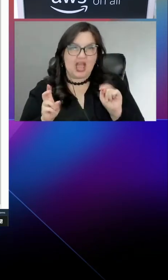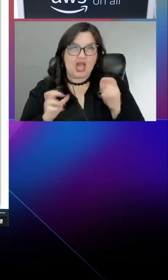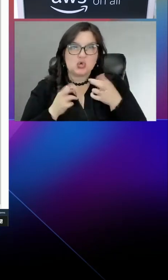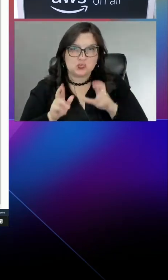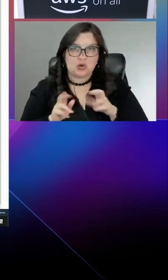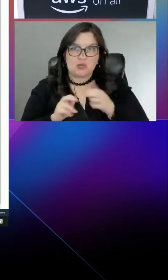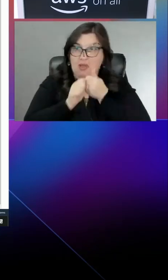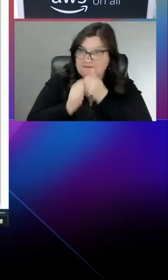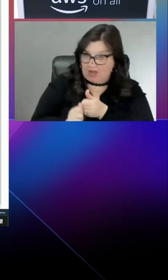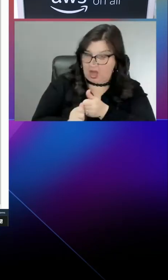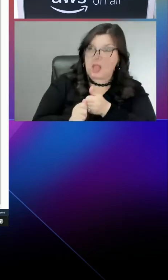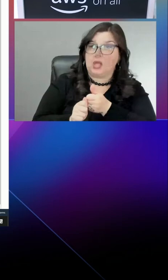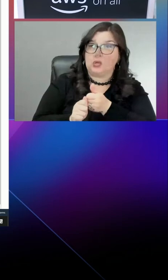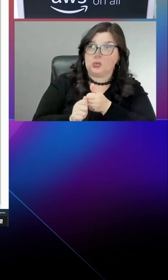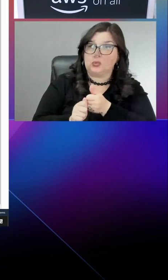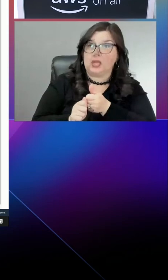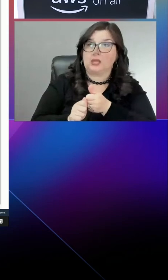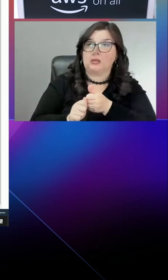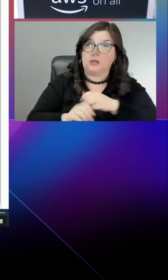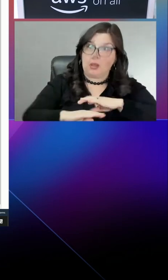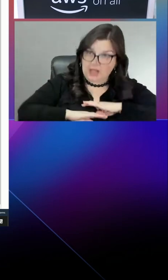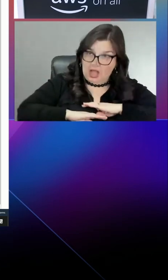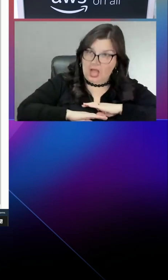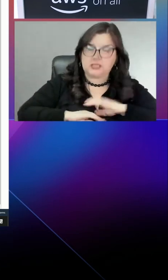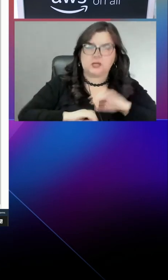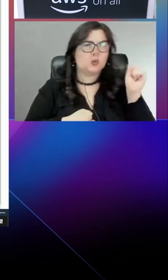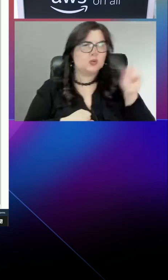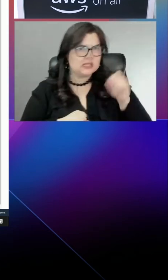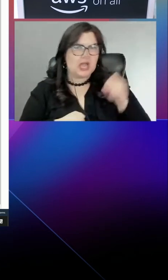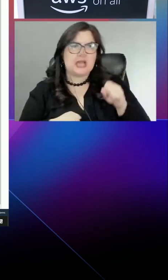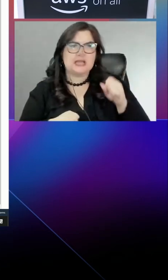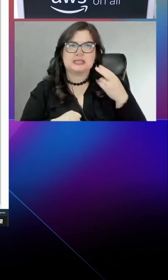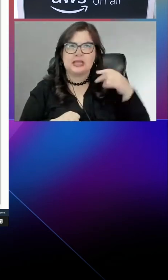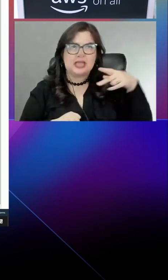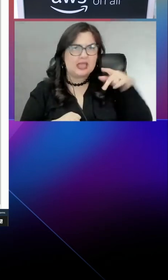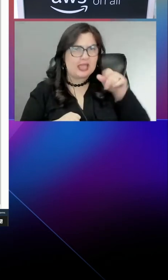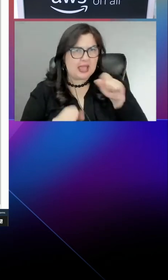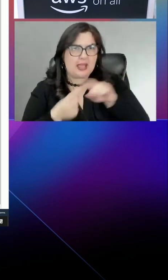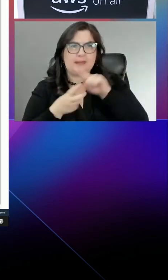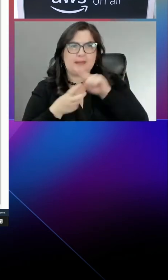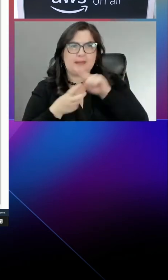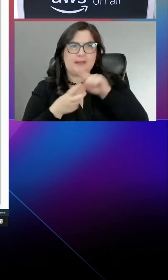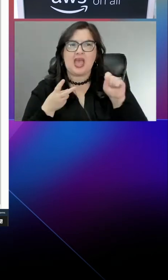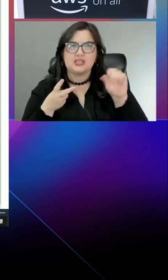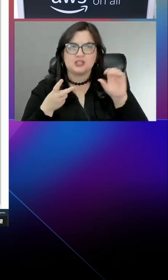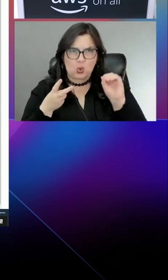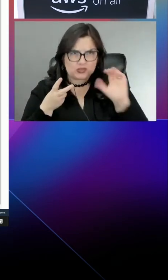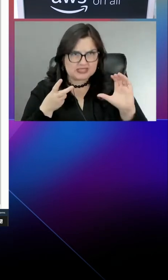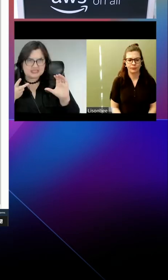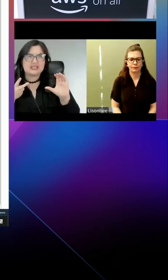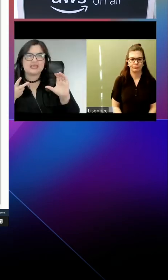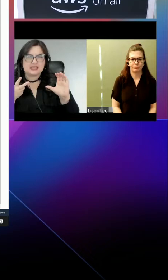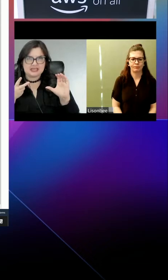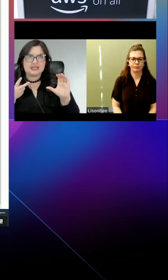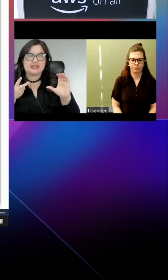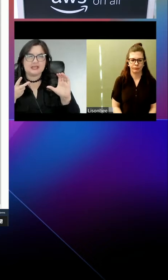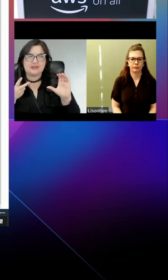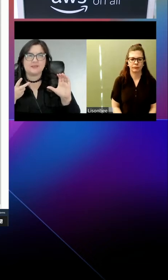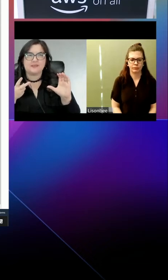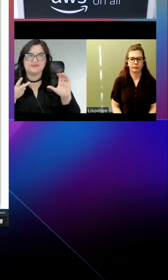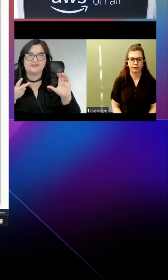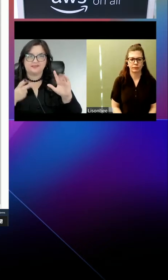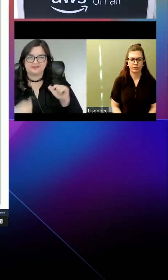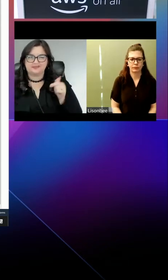various? Yes. Yes. We are compliant with HIPAA. We are SOC compliant, and we have since we are on the Textract